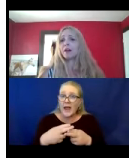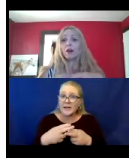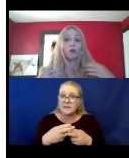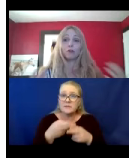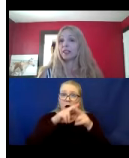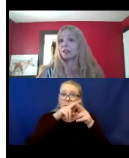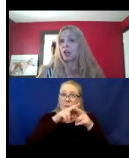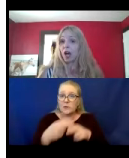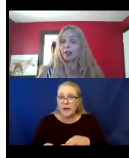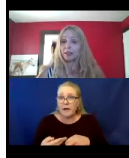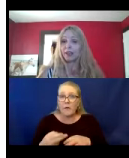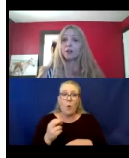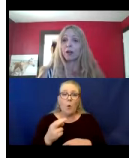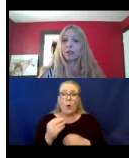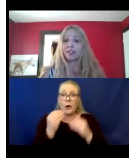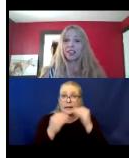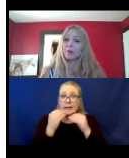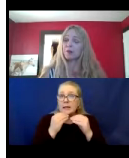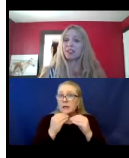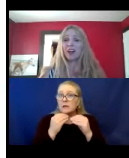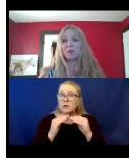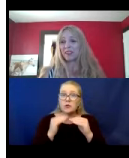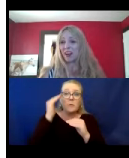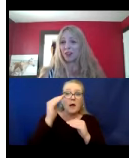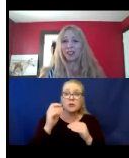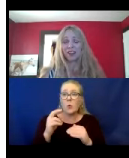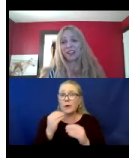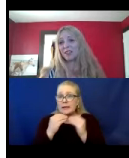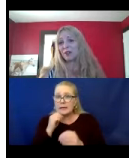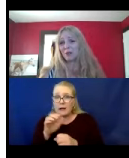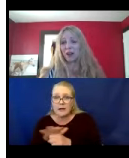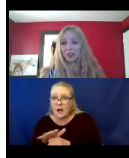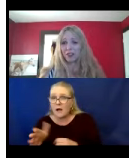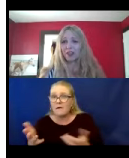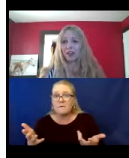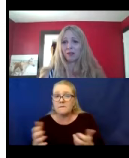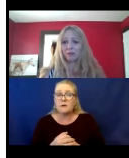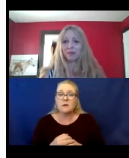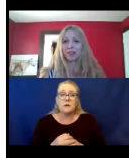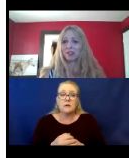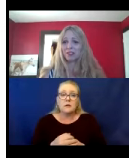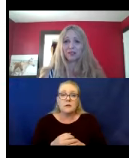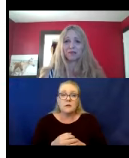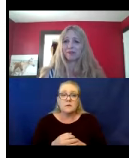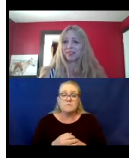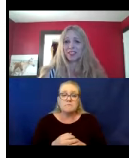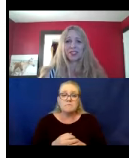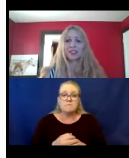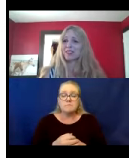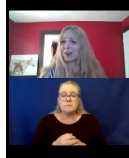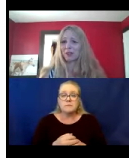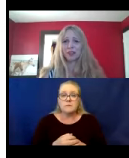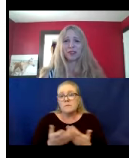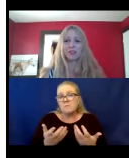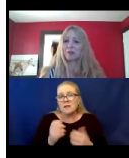be overeating a lot and gaining weight. It could be really not being hungry and not eating very much, and just